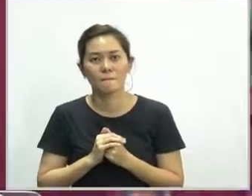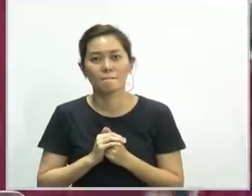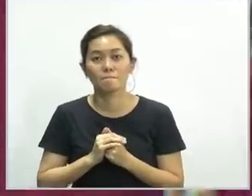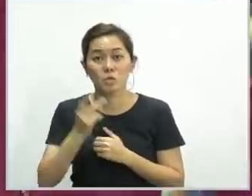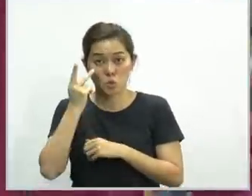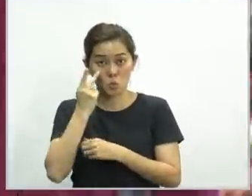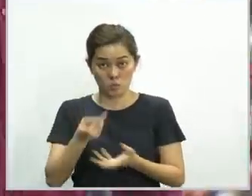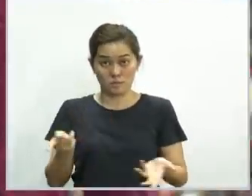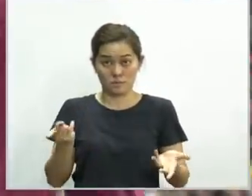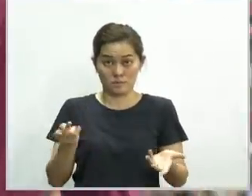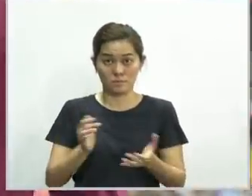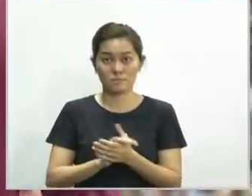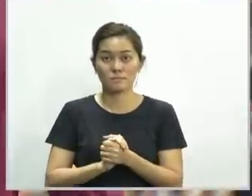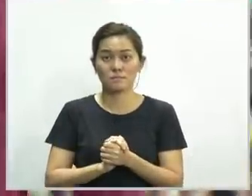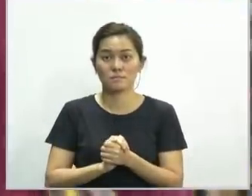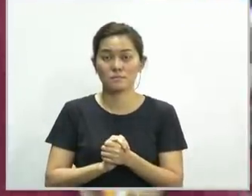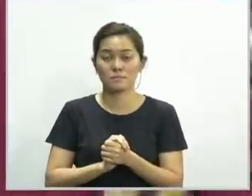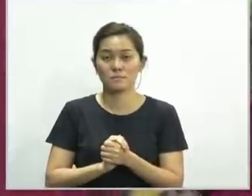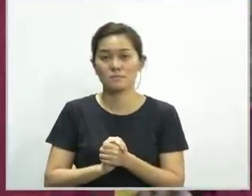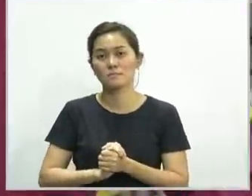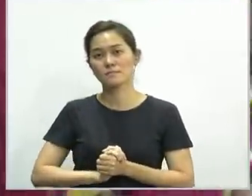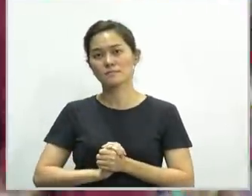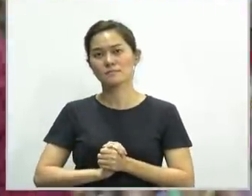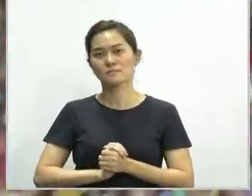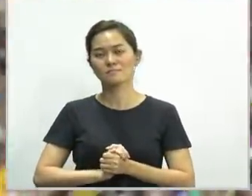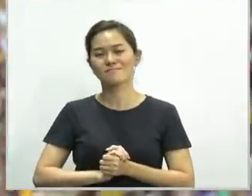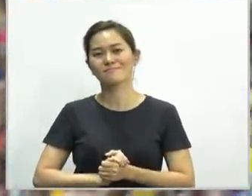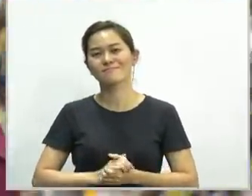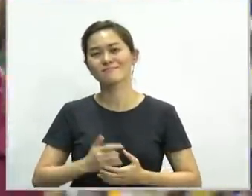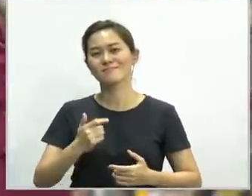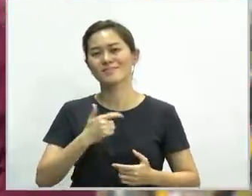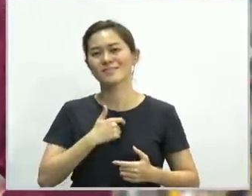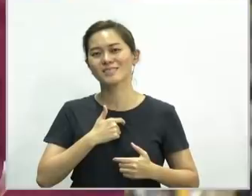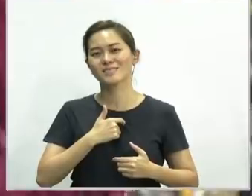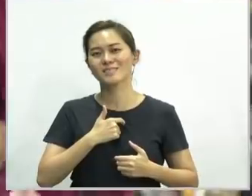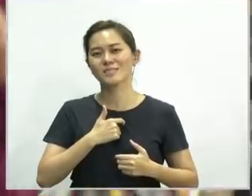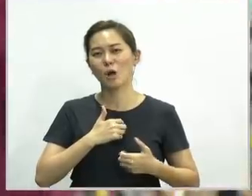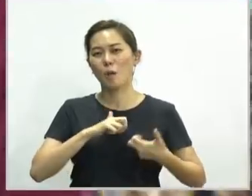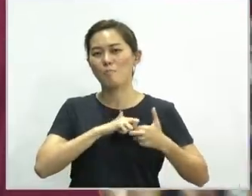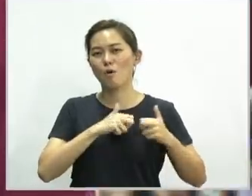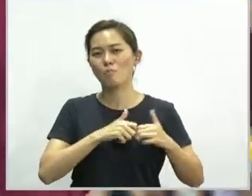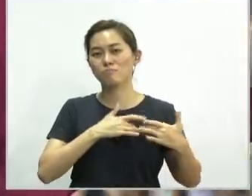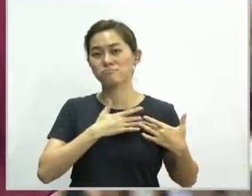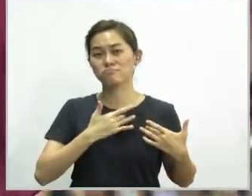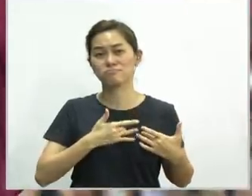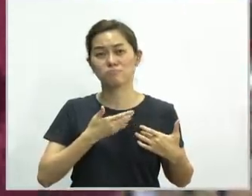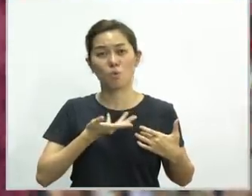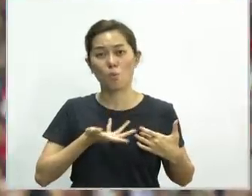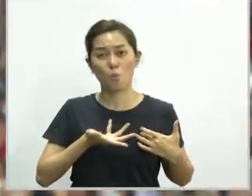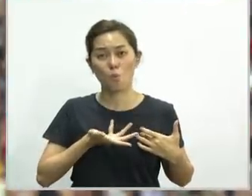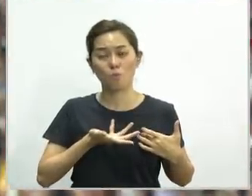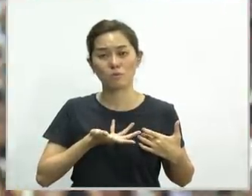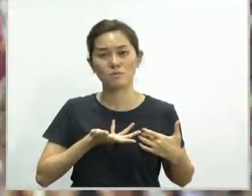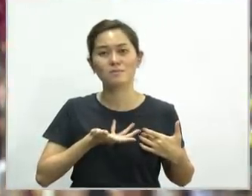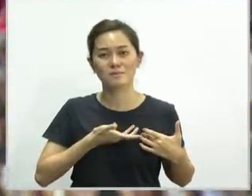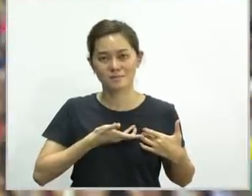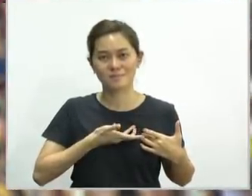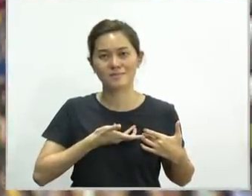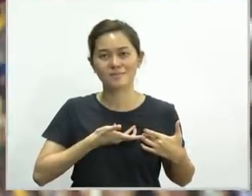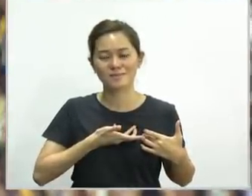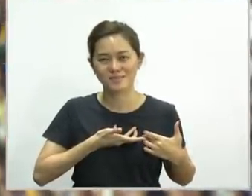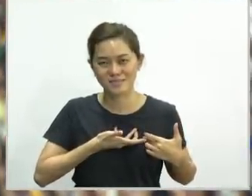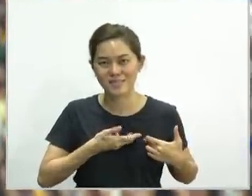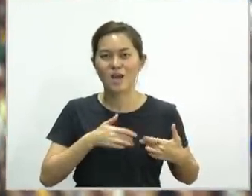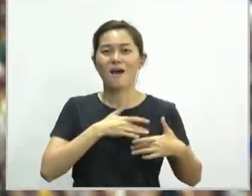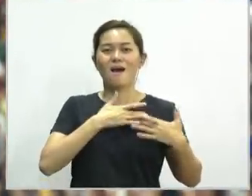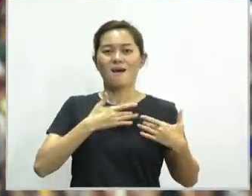You see, the heart of the human problem is the problem of the human